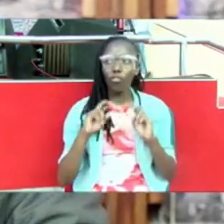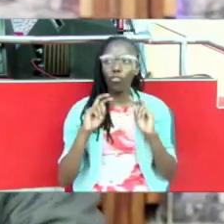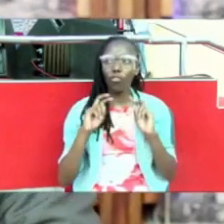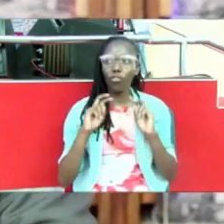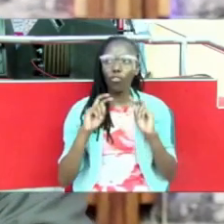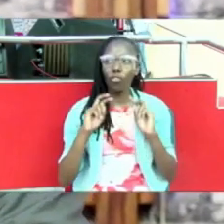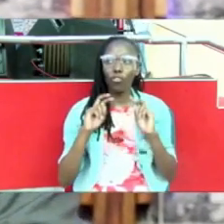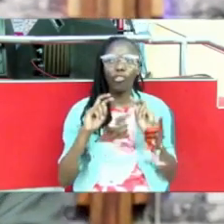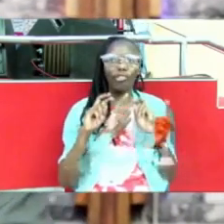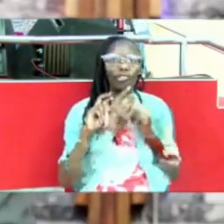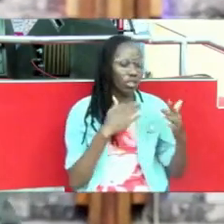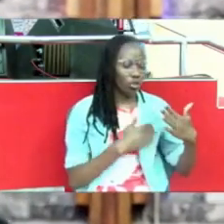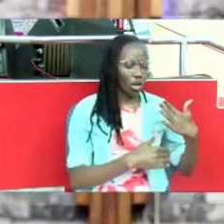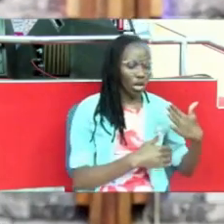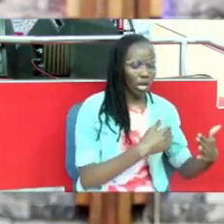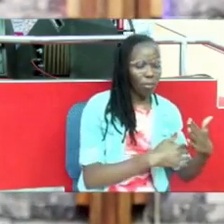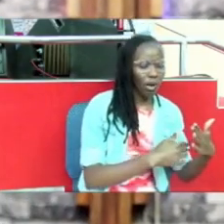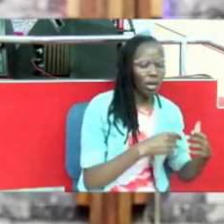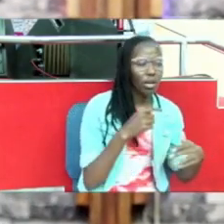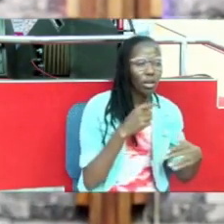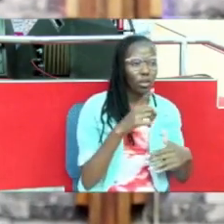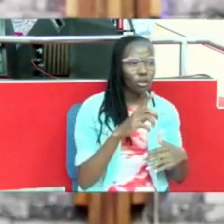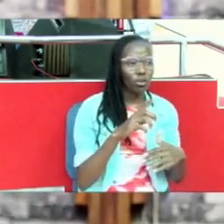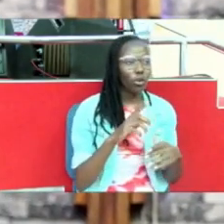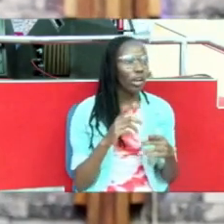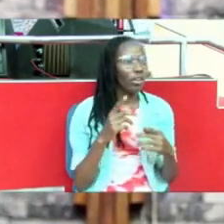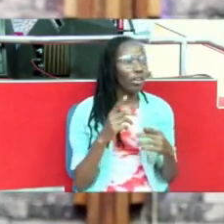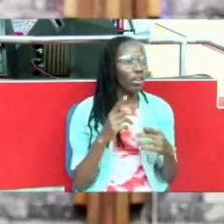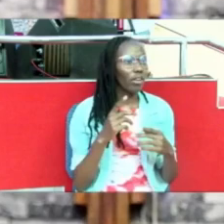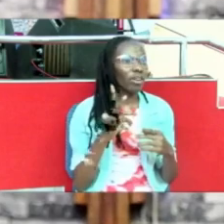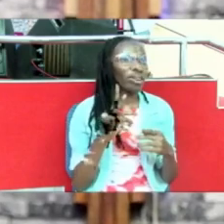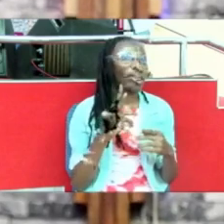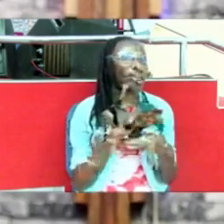So tell your neighbor that you are in the right place.